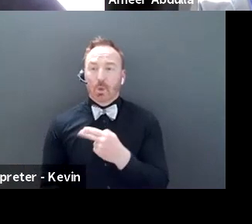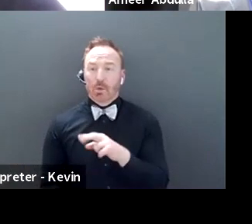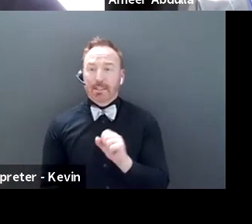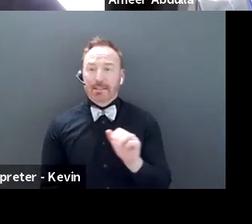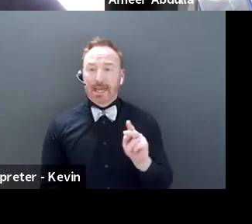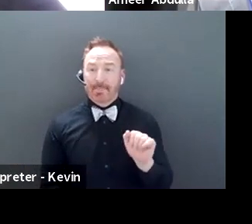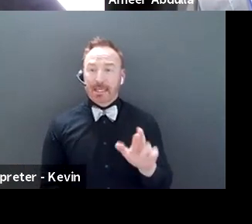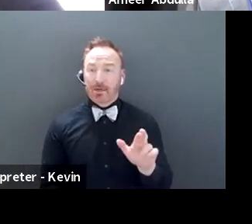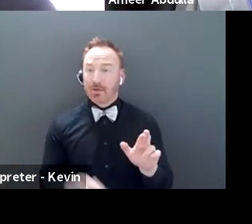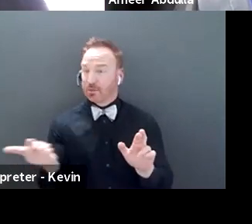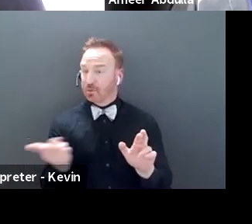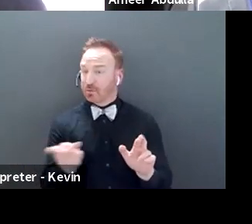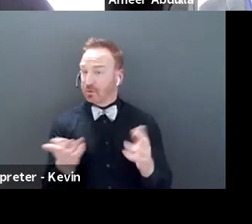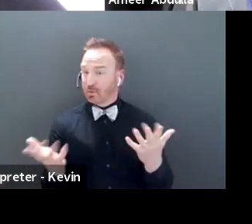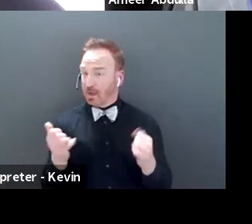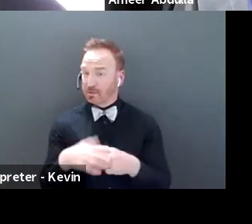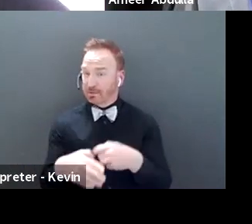anything to wrap up?